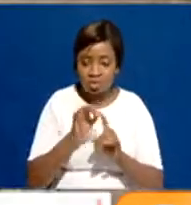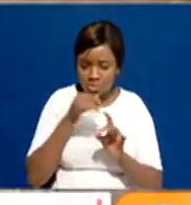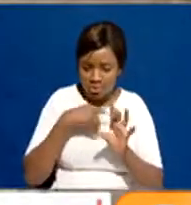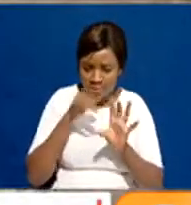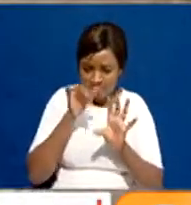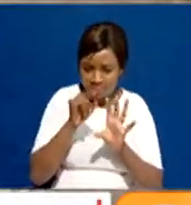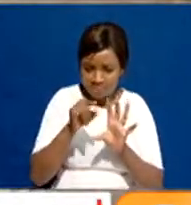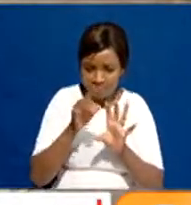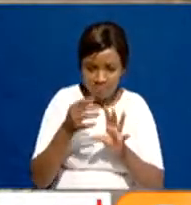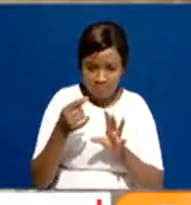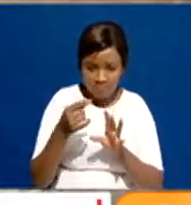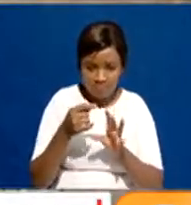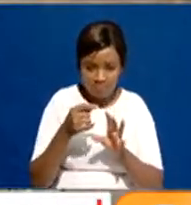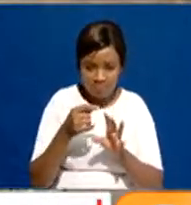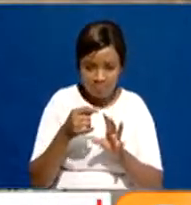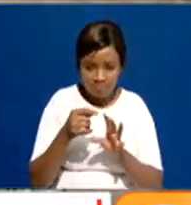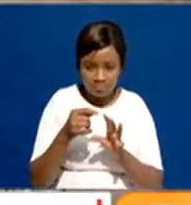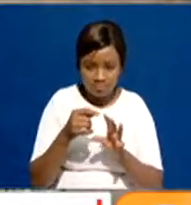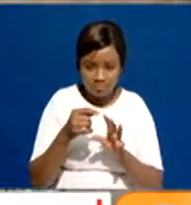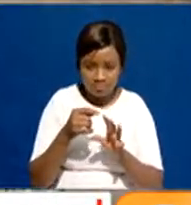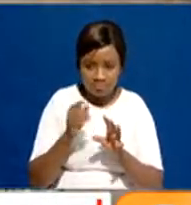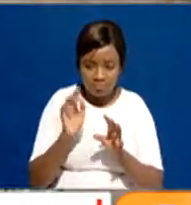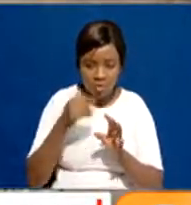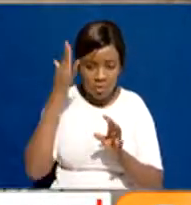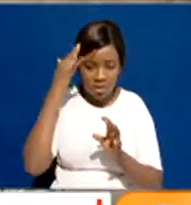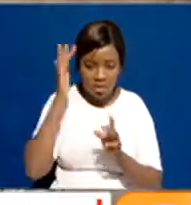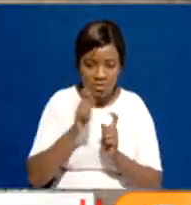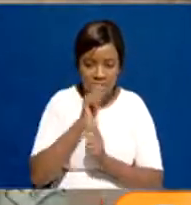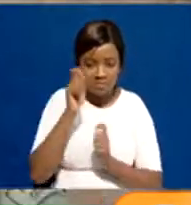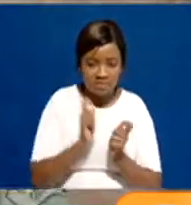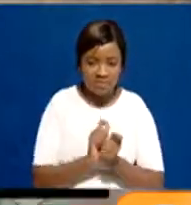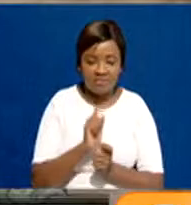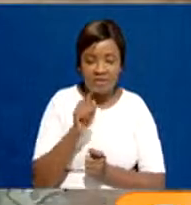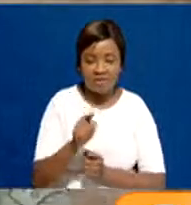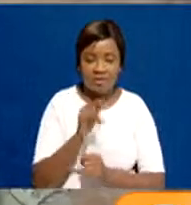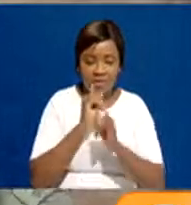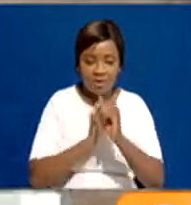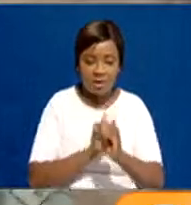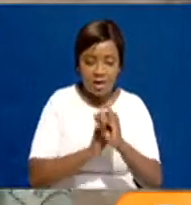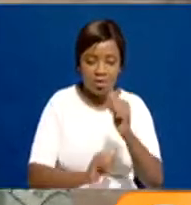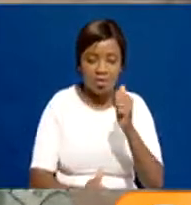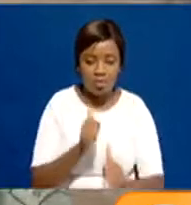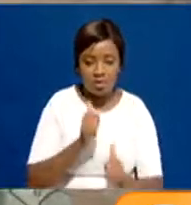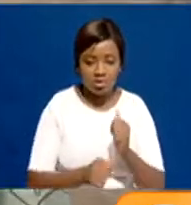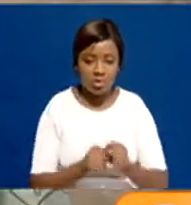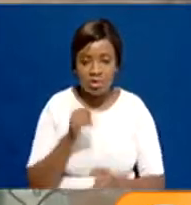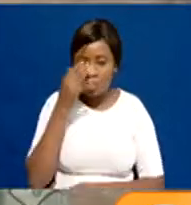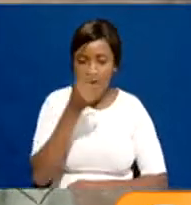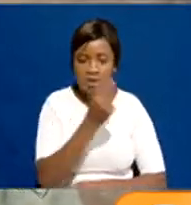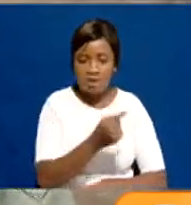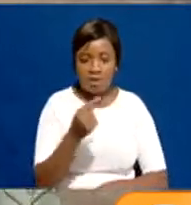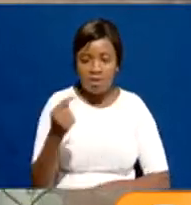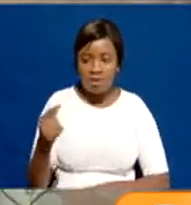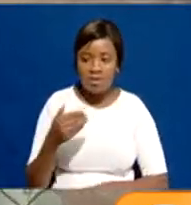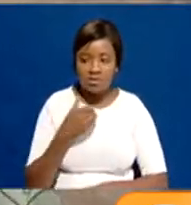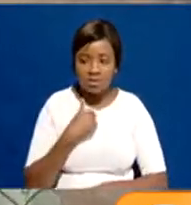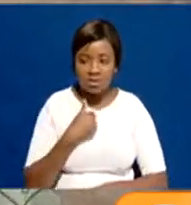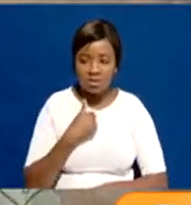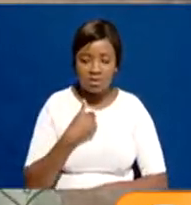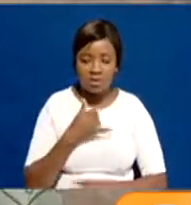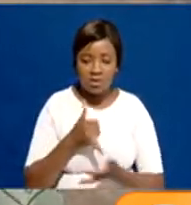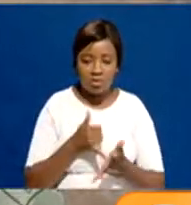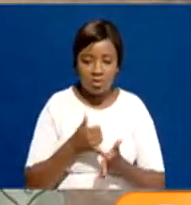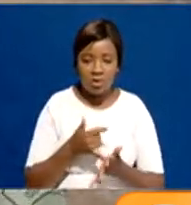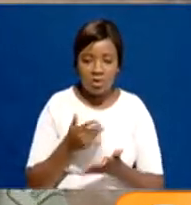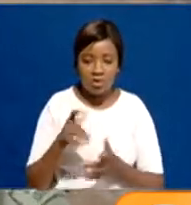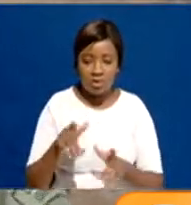radio operators, wanajua ni faru hii kwa sababu kila all rhinos inawekwa katika radio room and